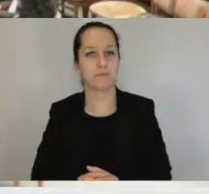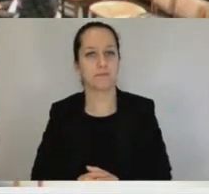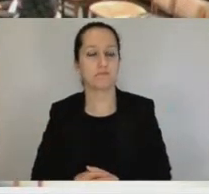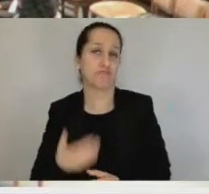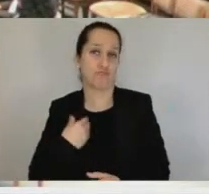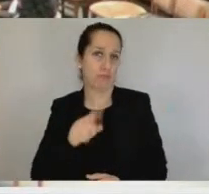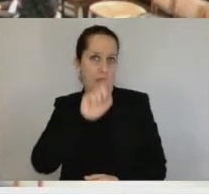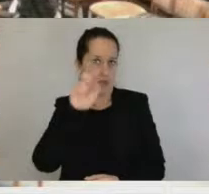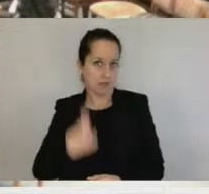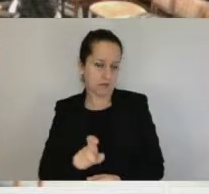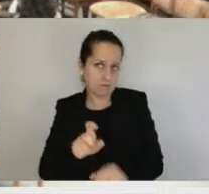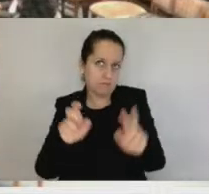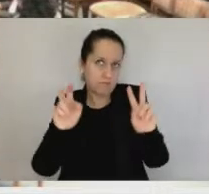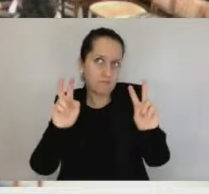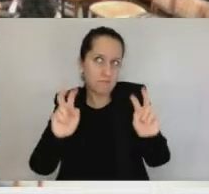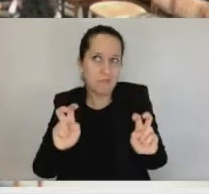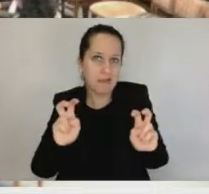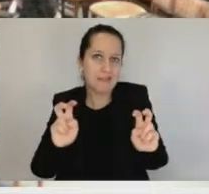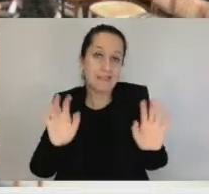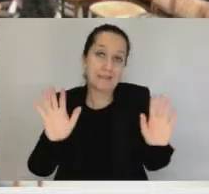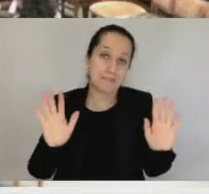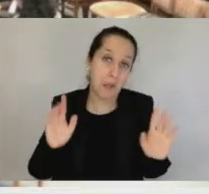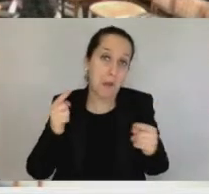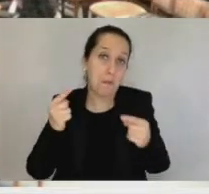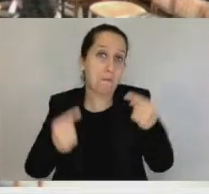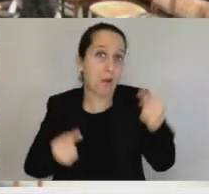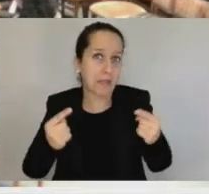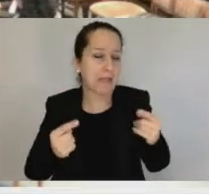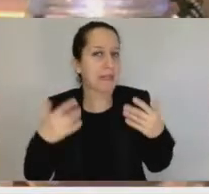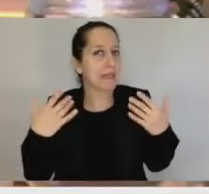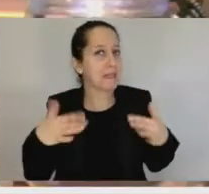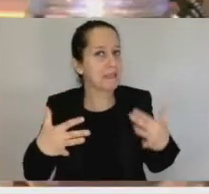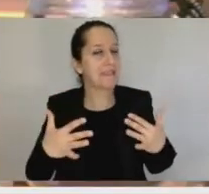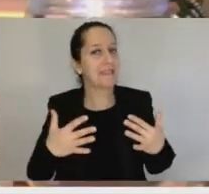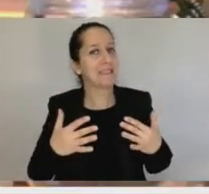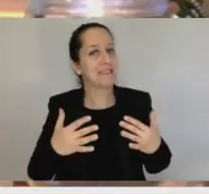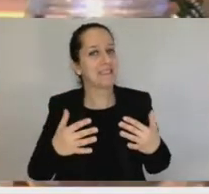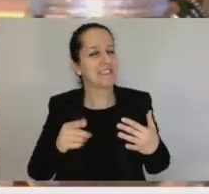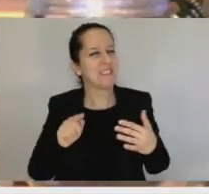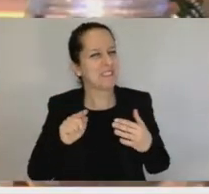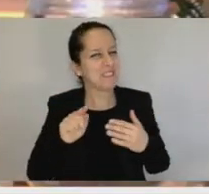presentations. I have a question that is politically incorrect, perhaps.